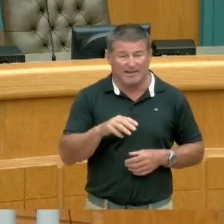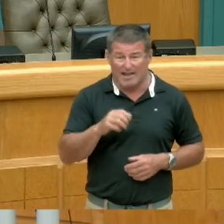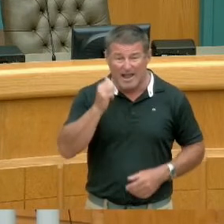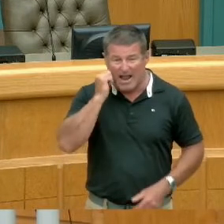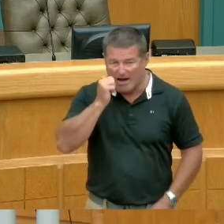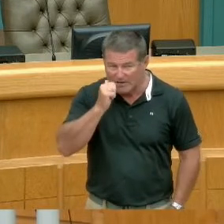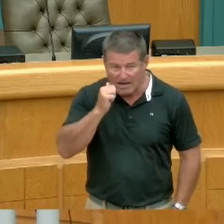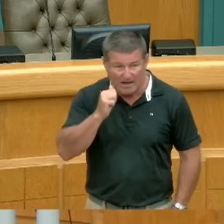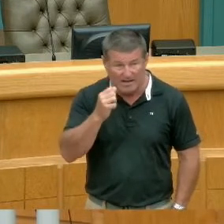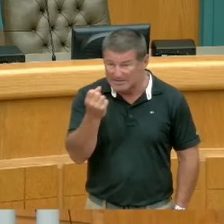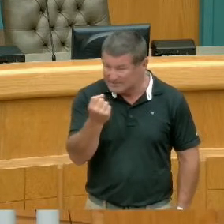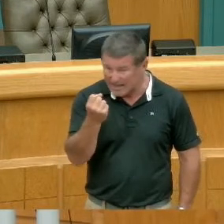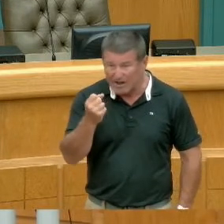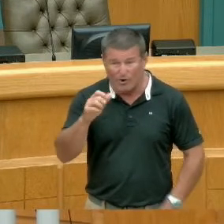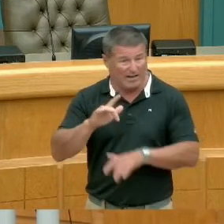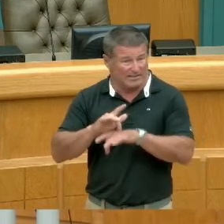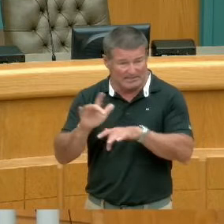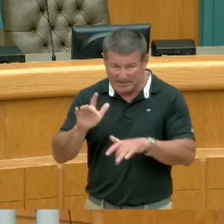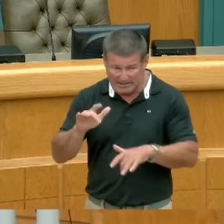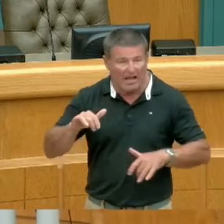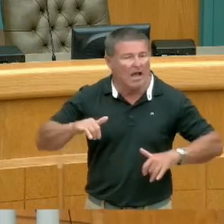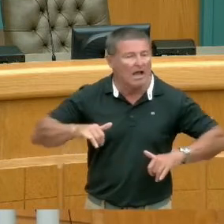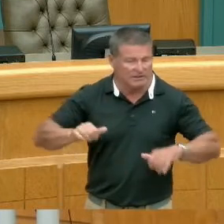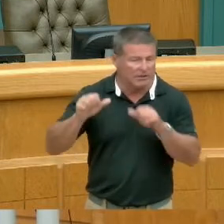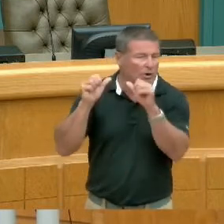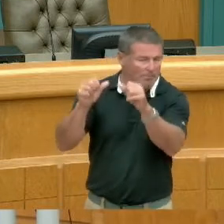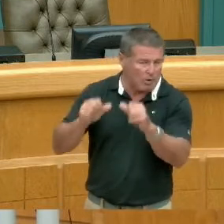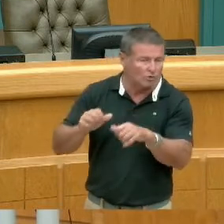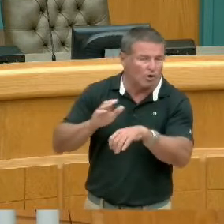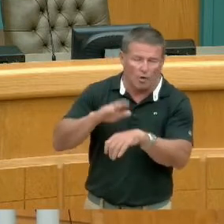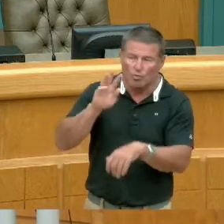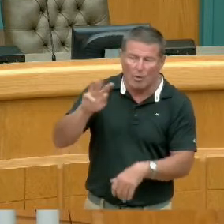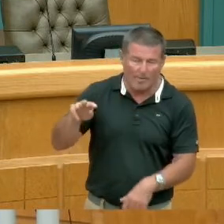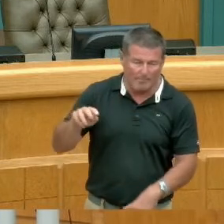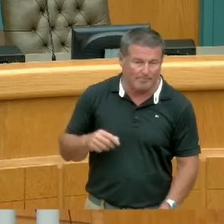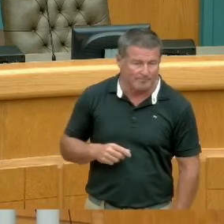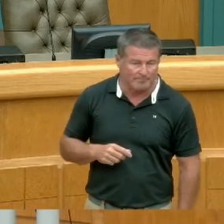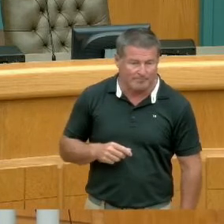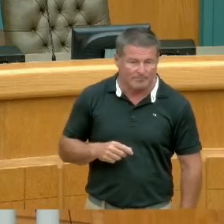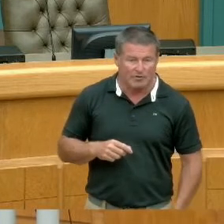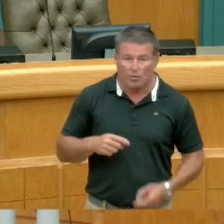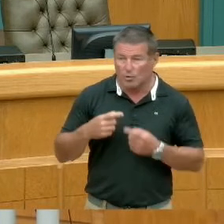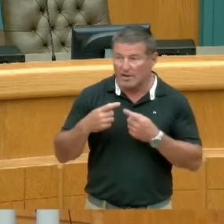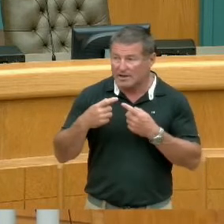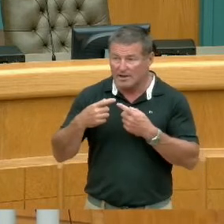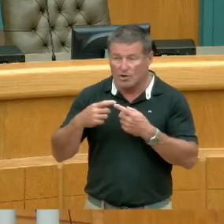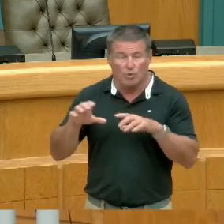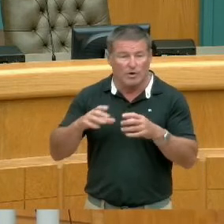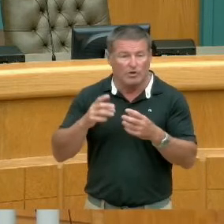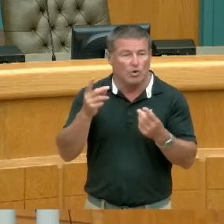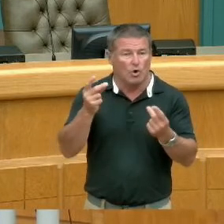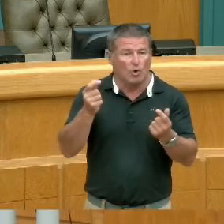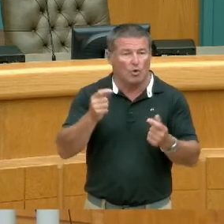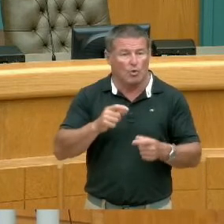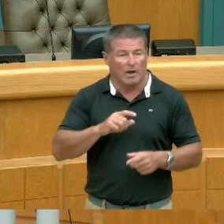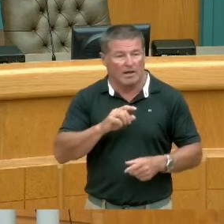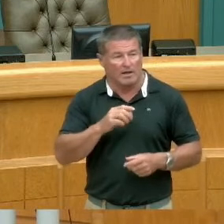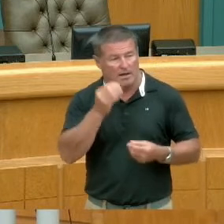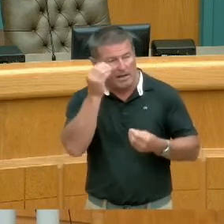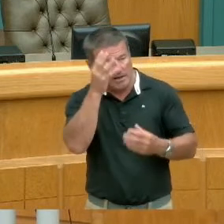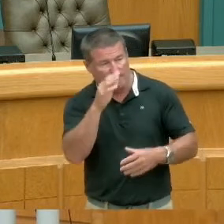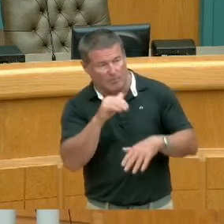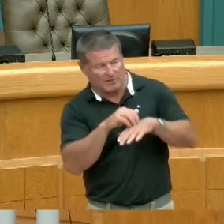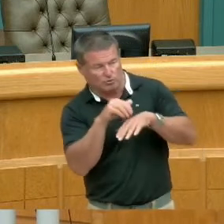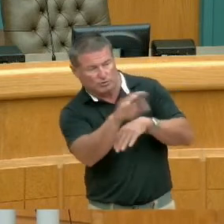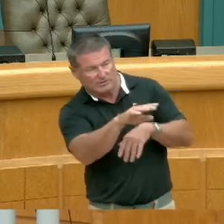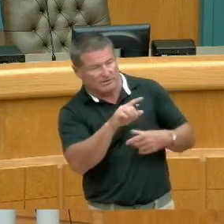we're not here presenting, our information is on our website. And we actually do media releases to the media, so it's sent directly to the media. And